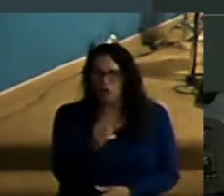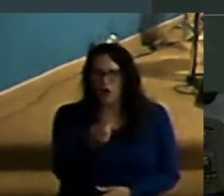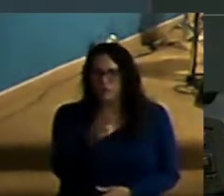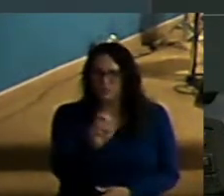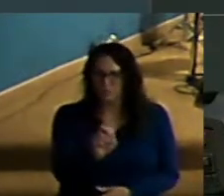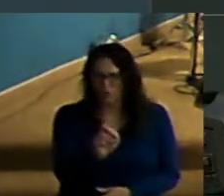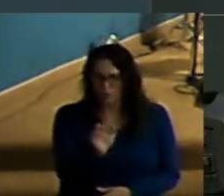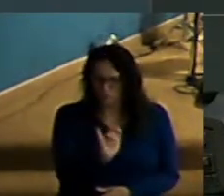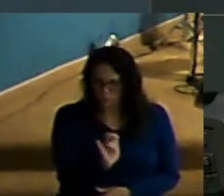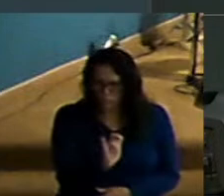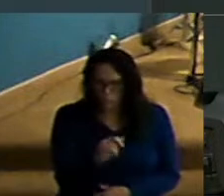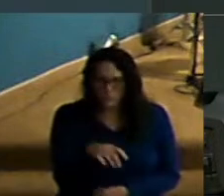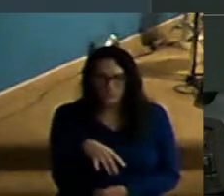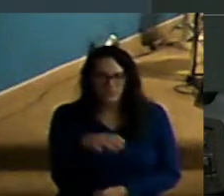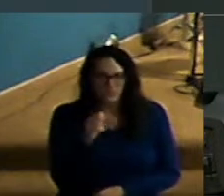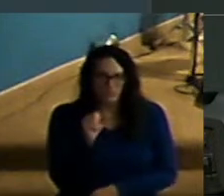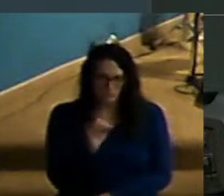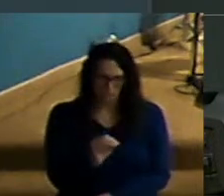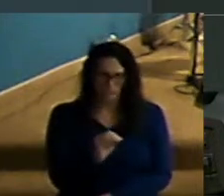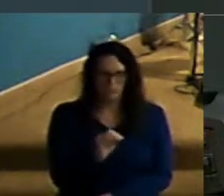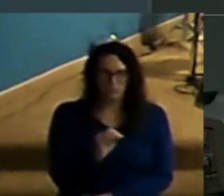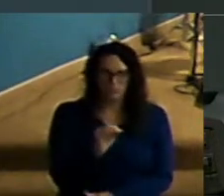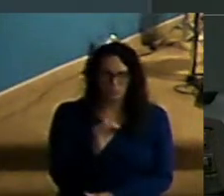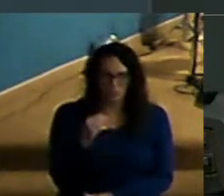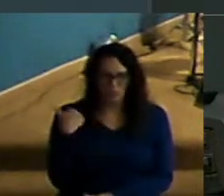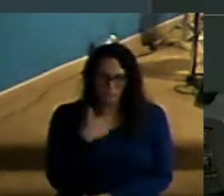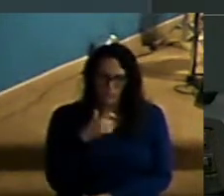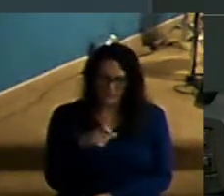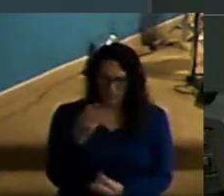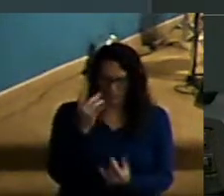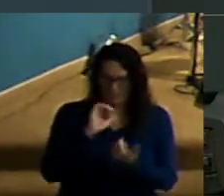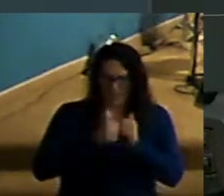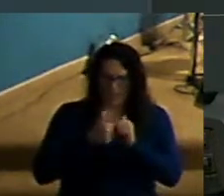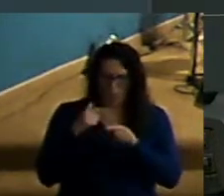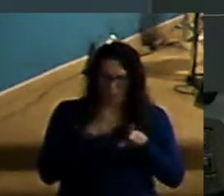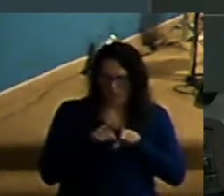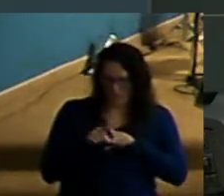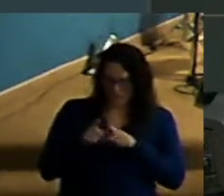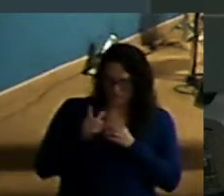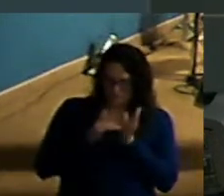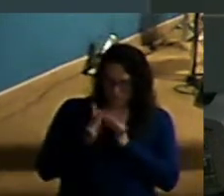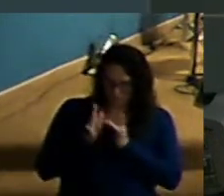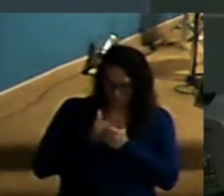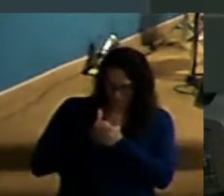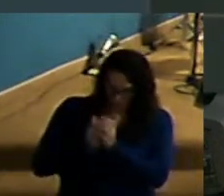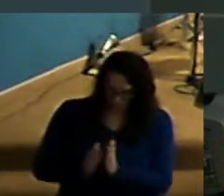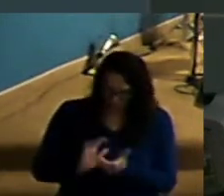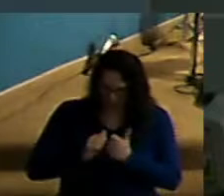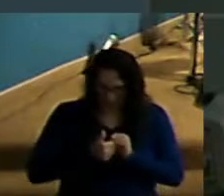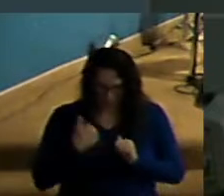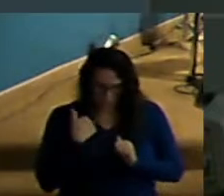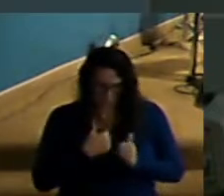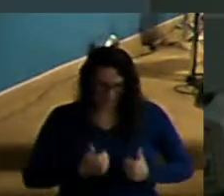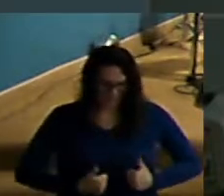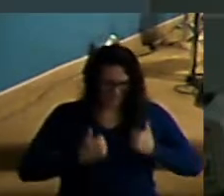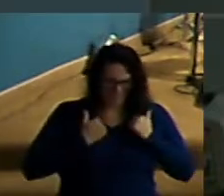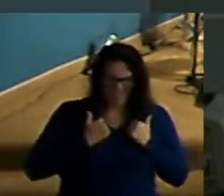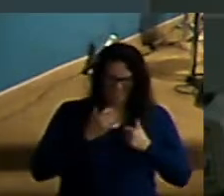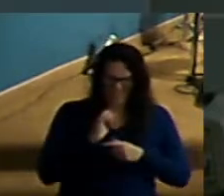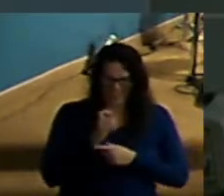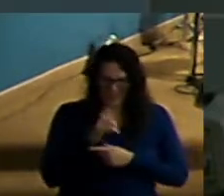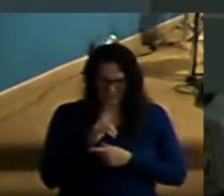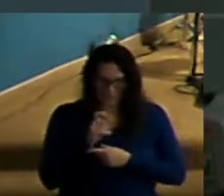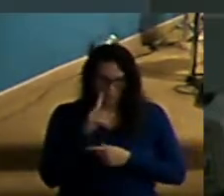this message just to be thinking about how we can, as followers of Jesus, living in exile, because there's a culture that's hostile to the ways of